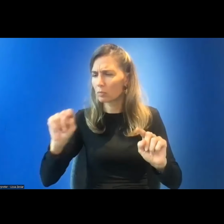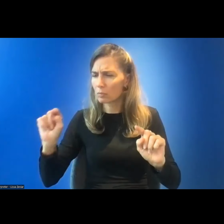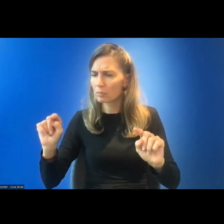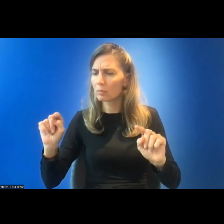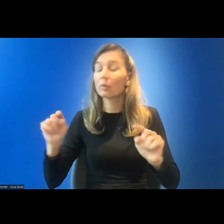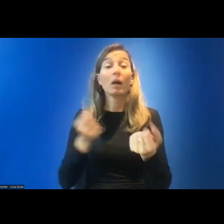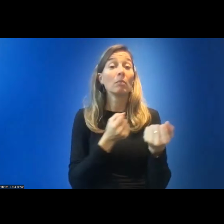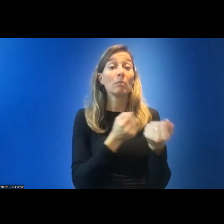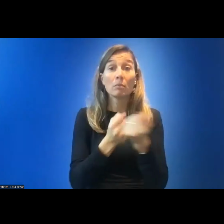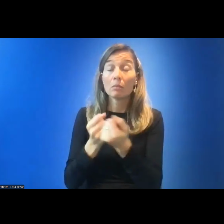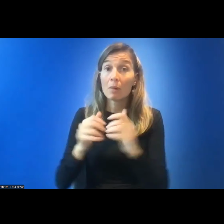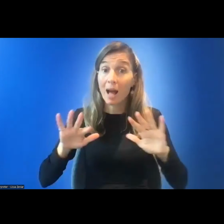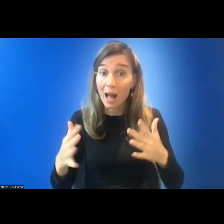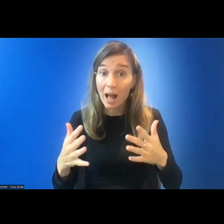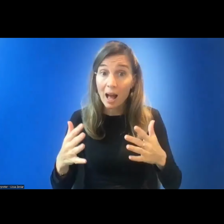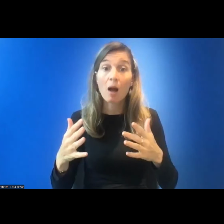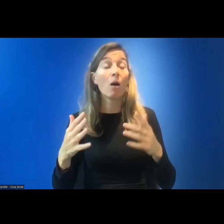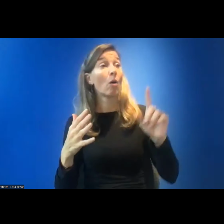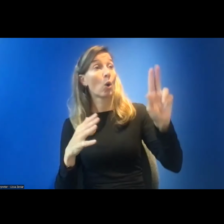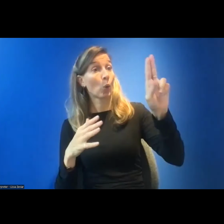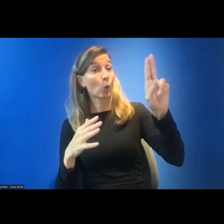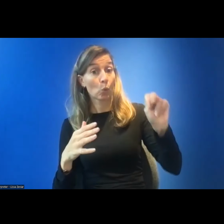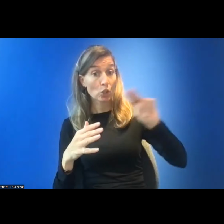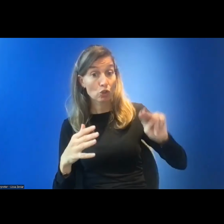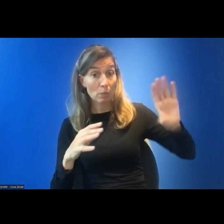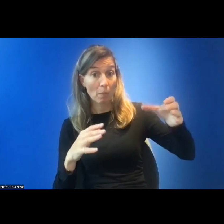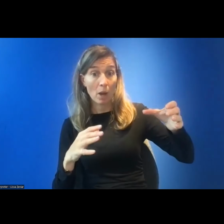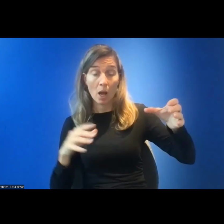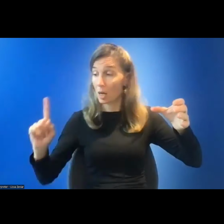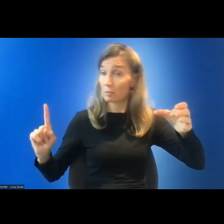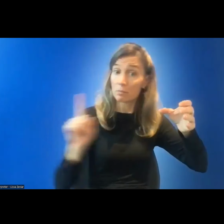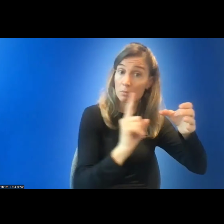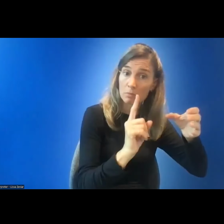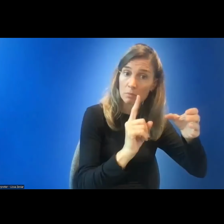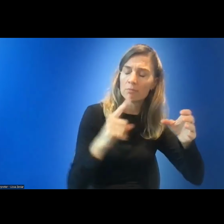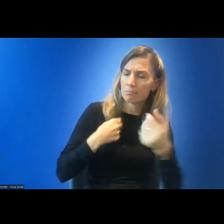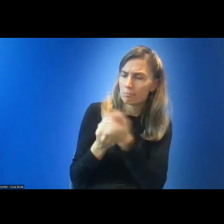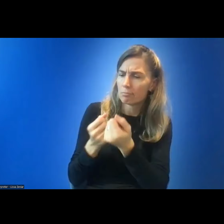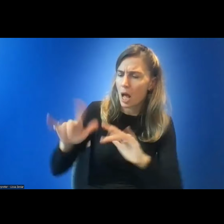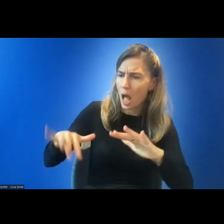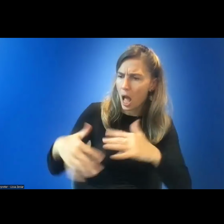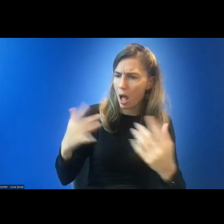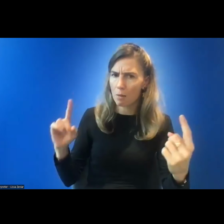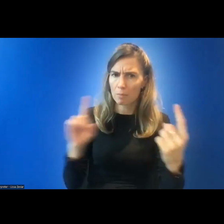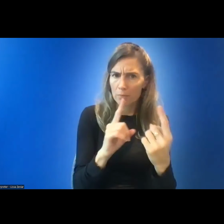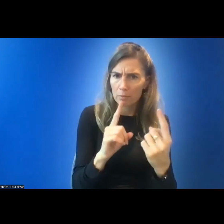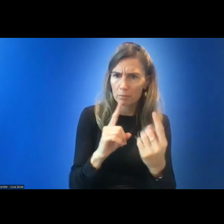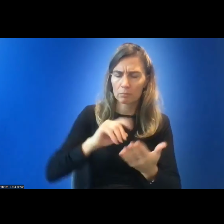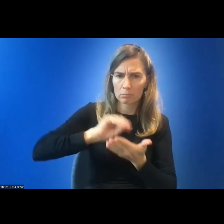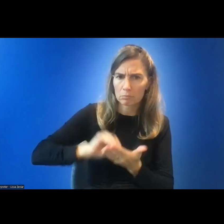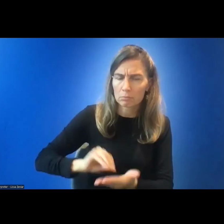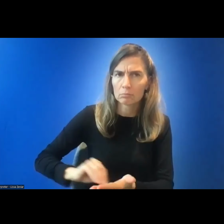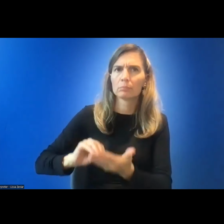participating before United Nations treaty bodies, and then also to develop